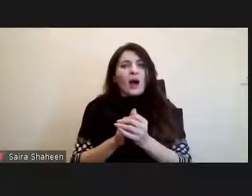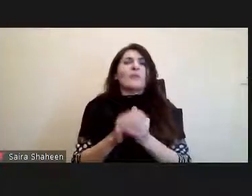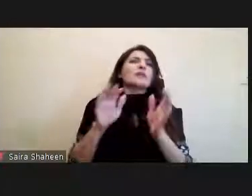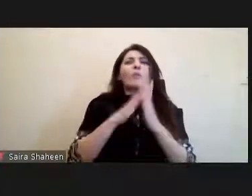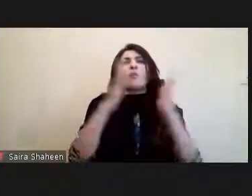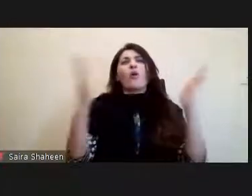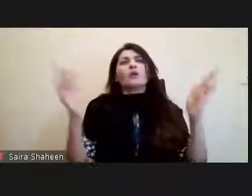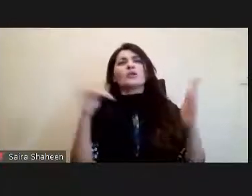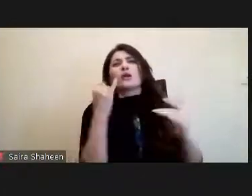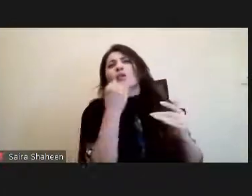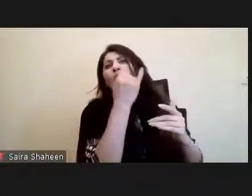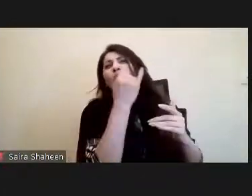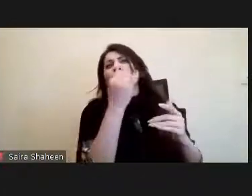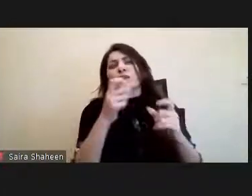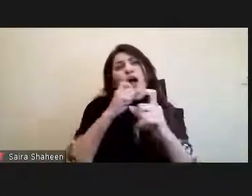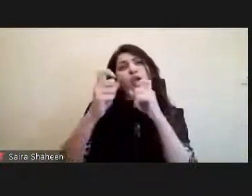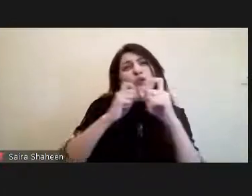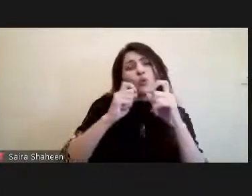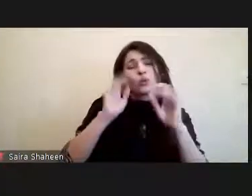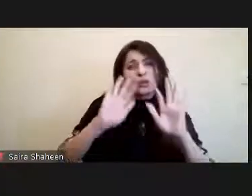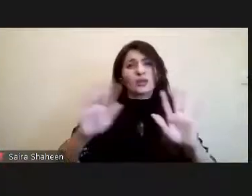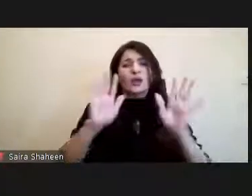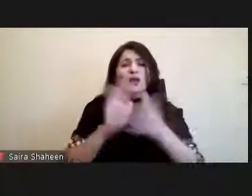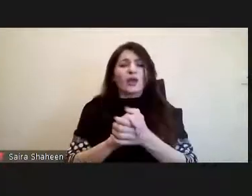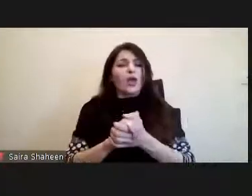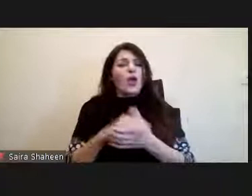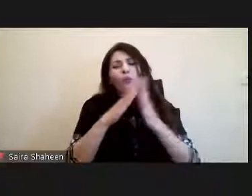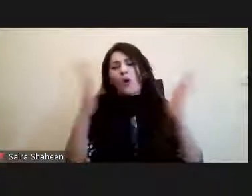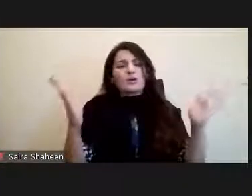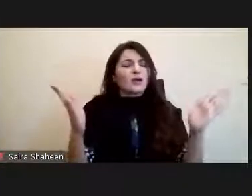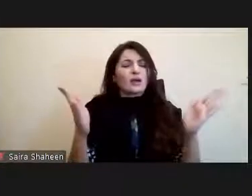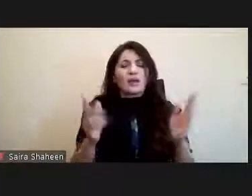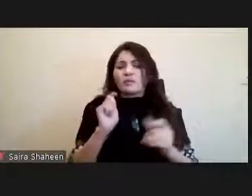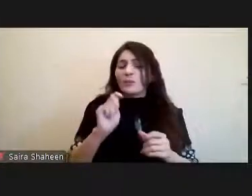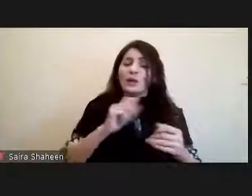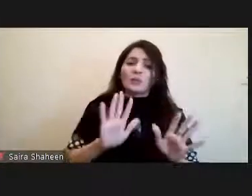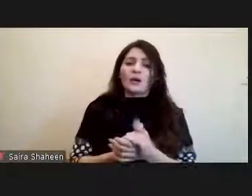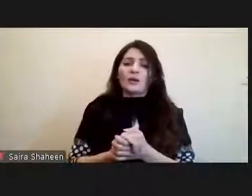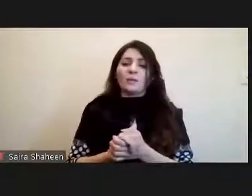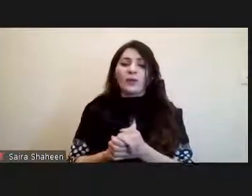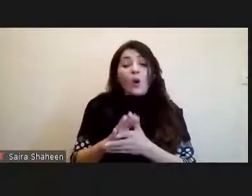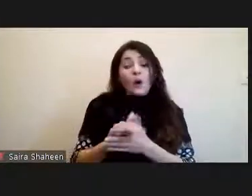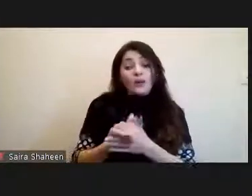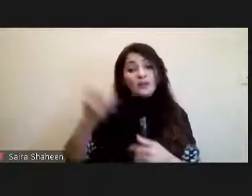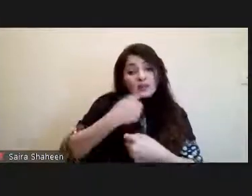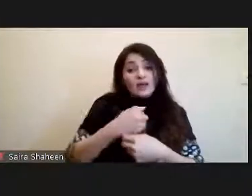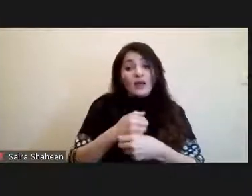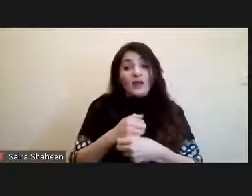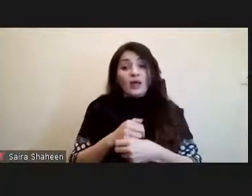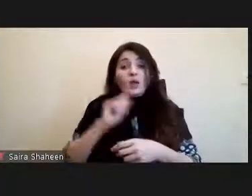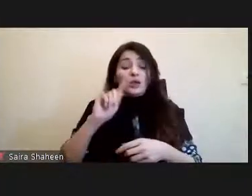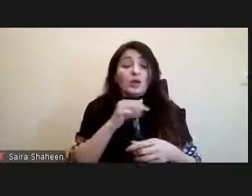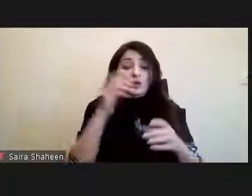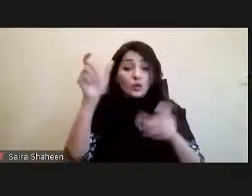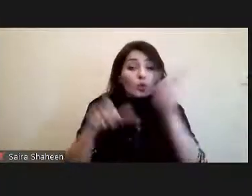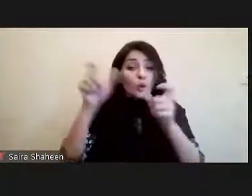experiments. What we learned was interesting. People wanted access to deeper details about an image, like the count of recognized objects